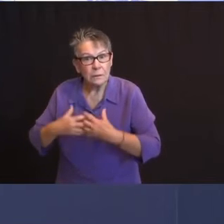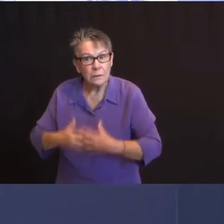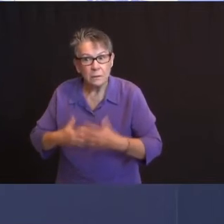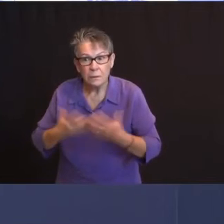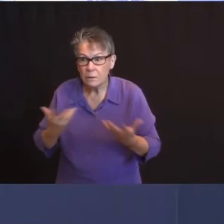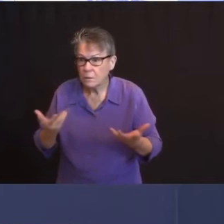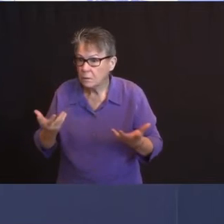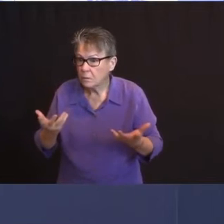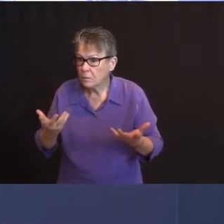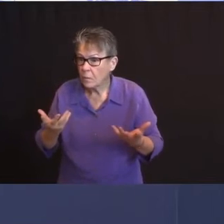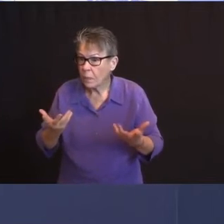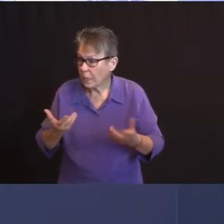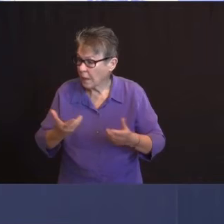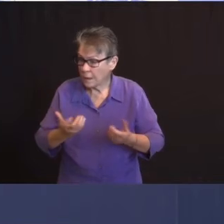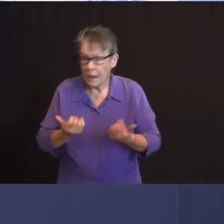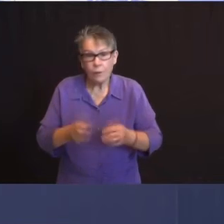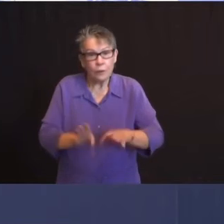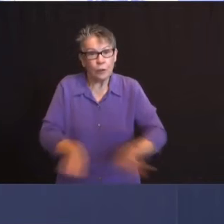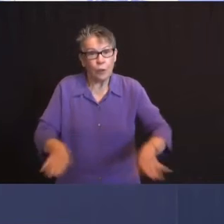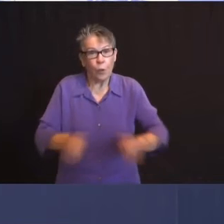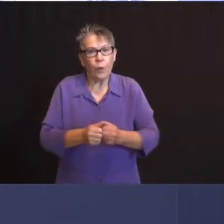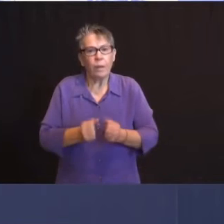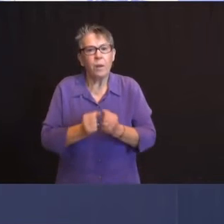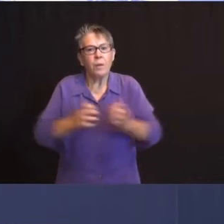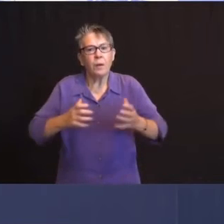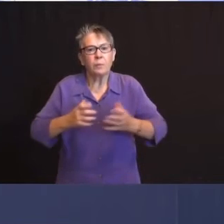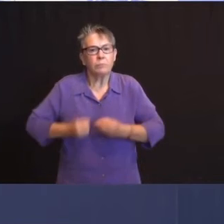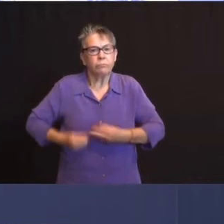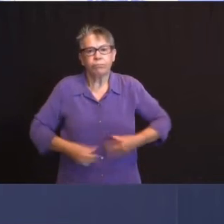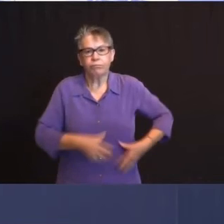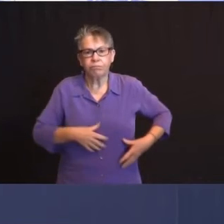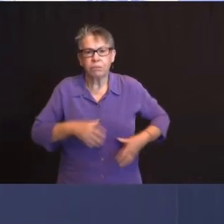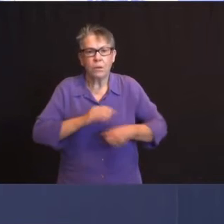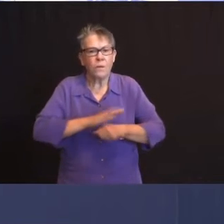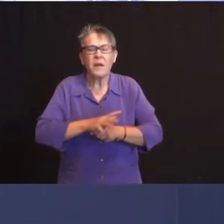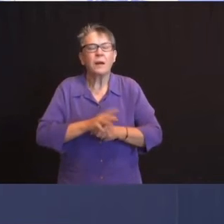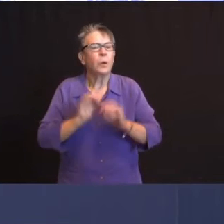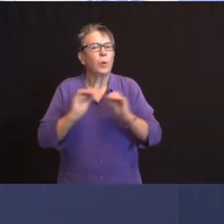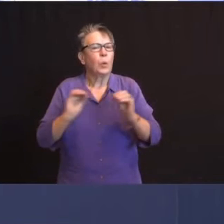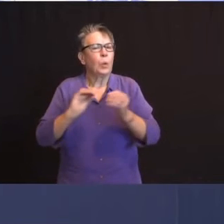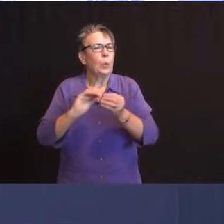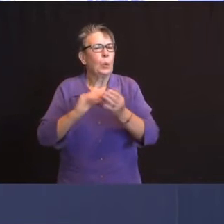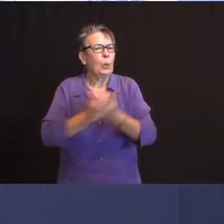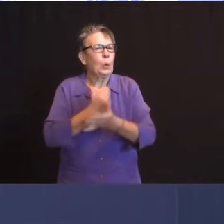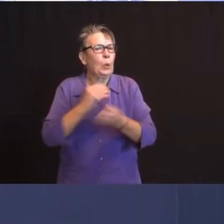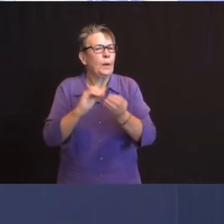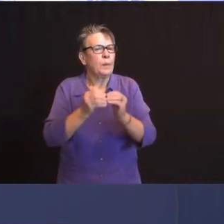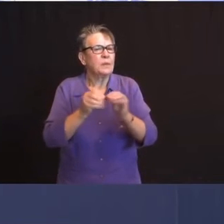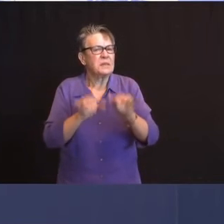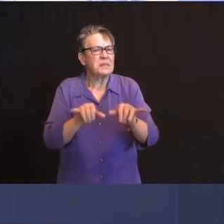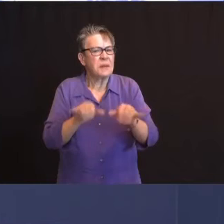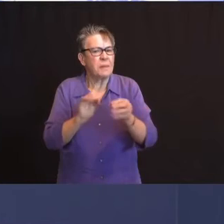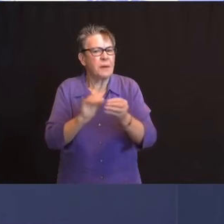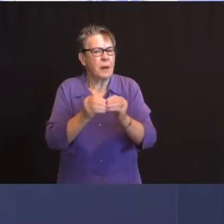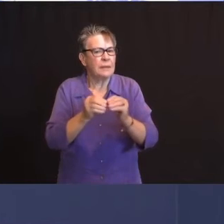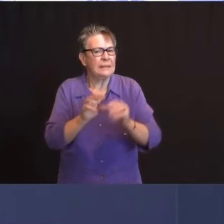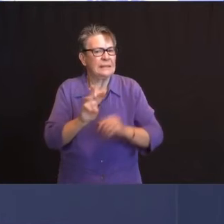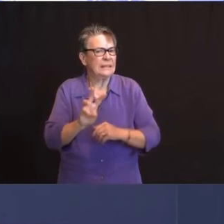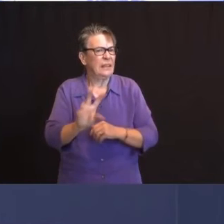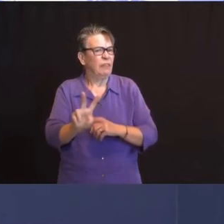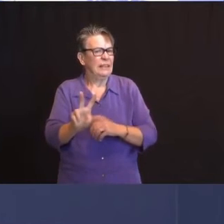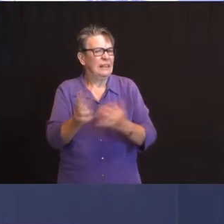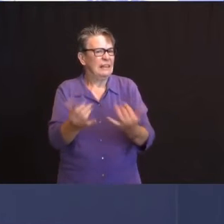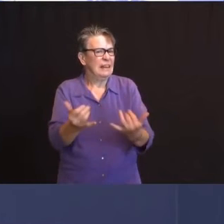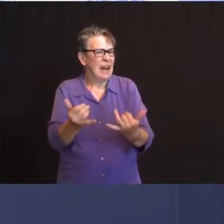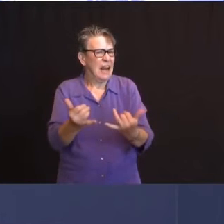state. One of these children is currently hospitalized. Fortunately, in New Jersey, there are no deaths reported at this time.